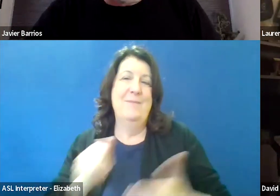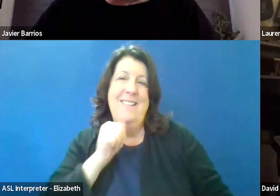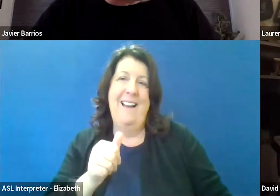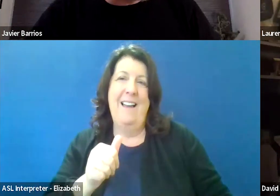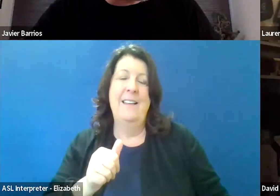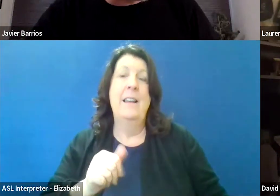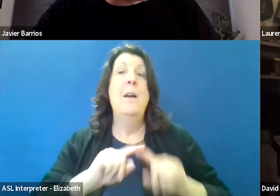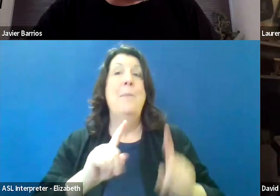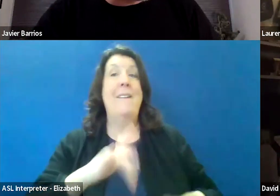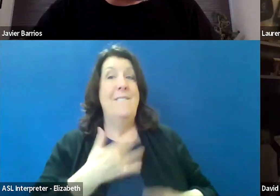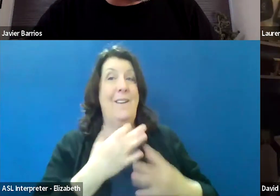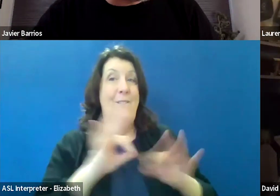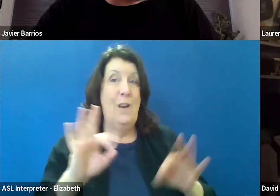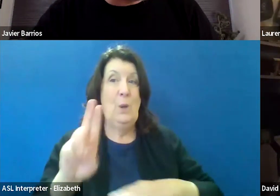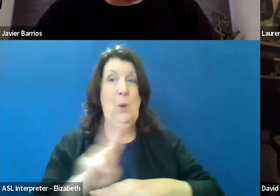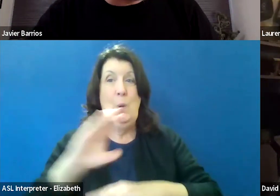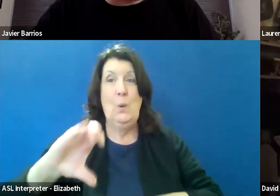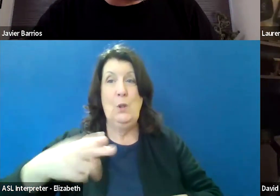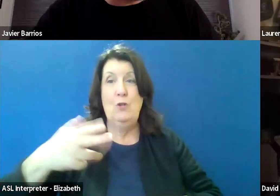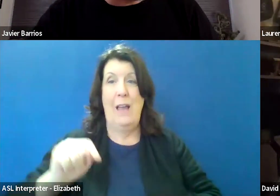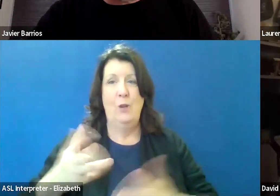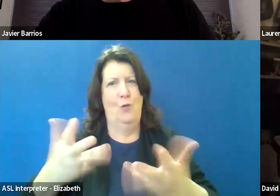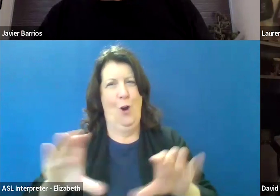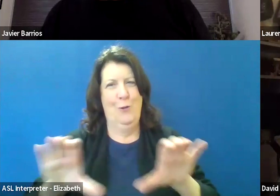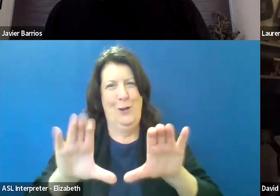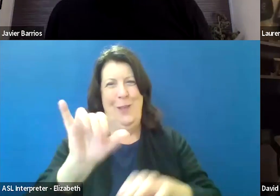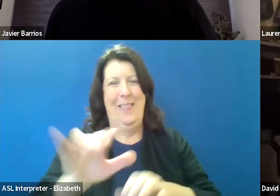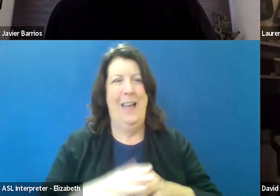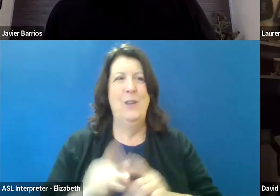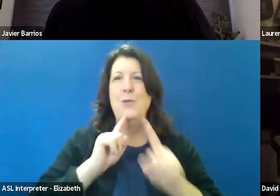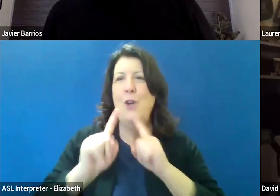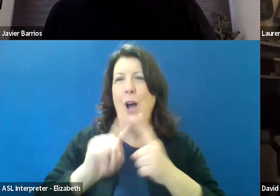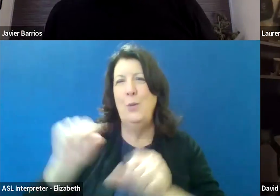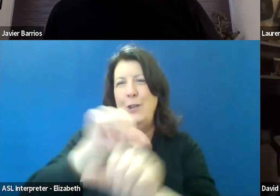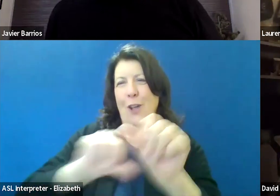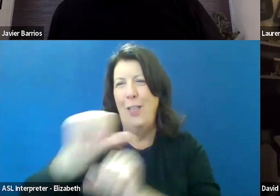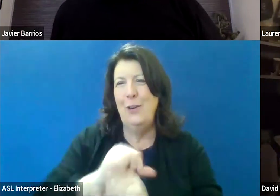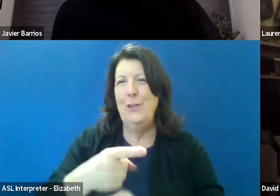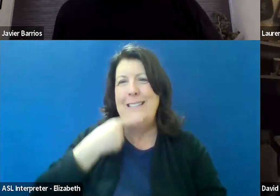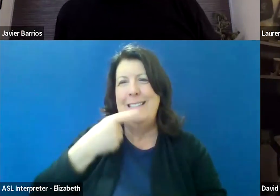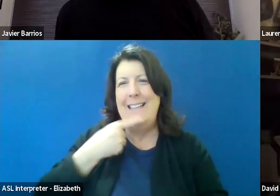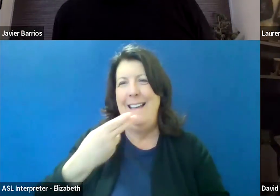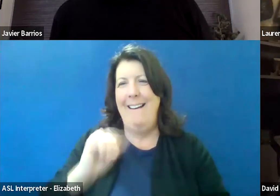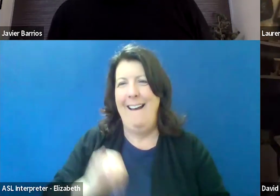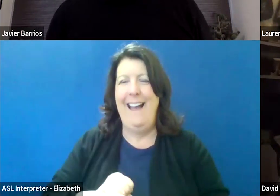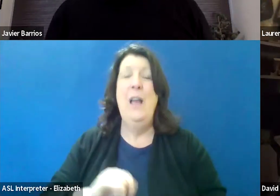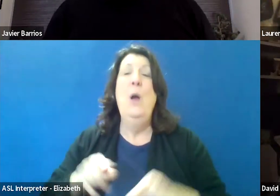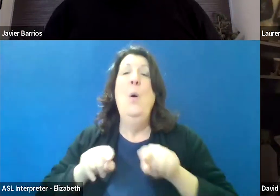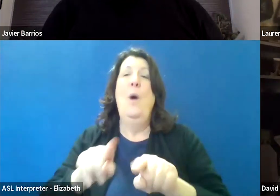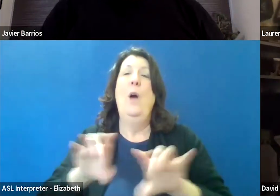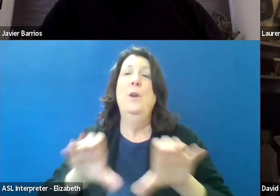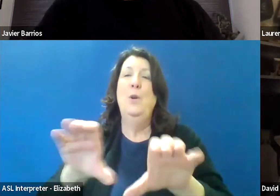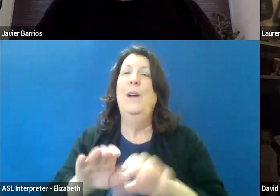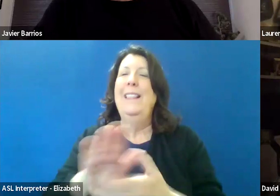feel free to use the chat as you're doing to talk amongst yourselves, say hi. It really is, when we're doing this, nice to be reminded that people are